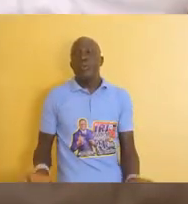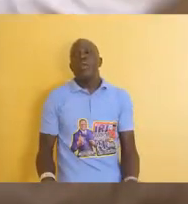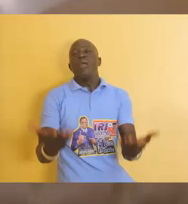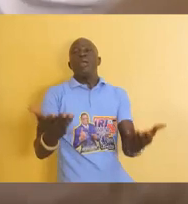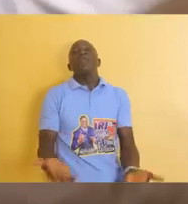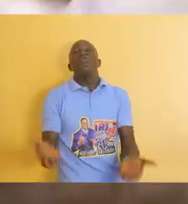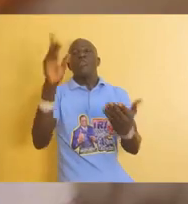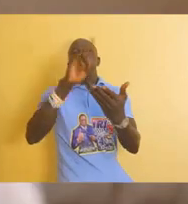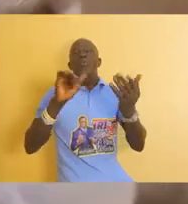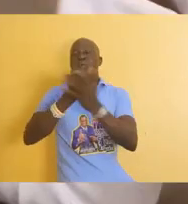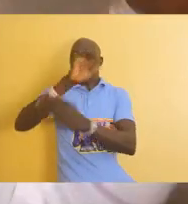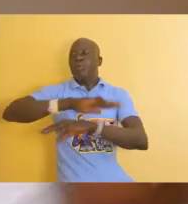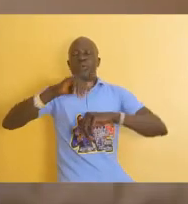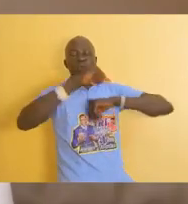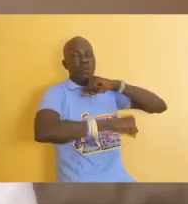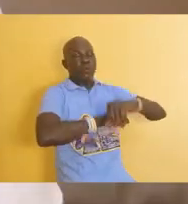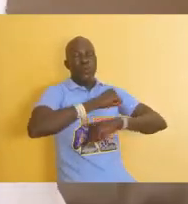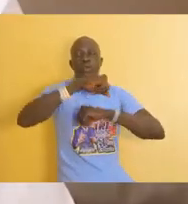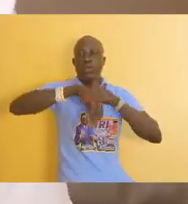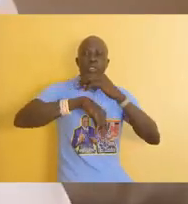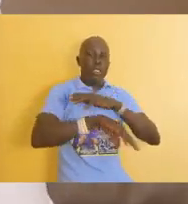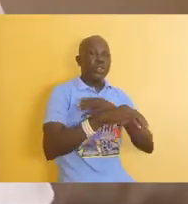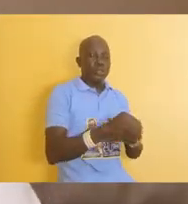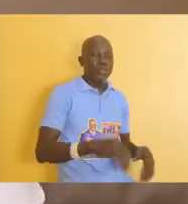da mu lori omo o ya dua